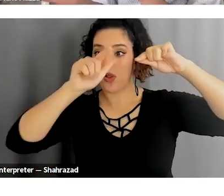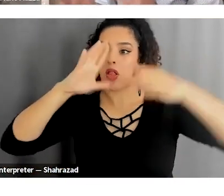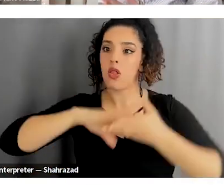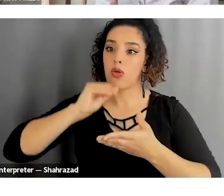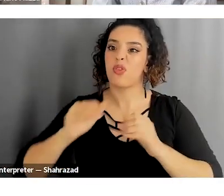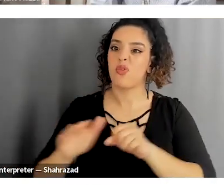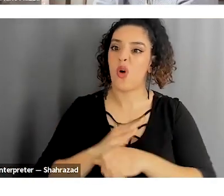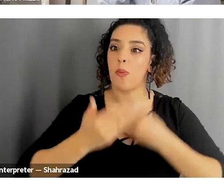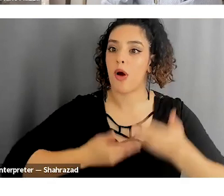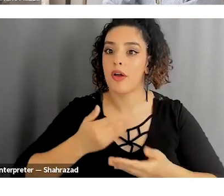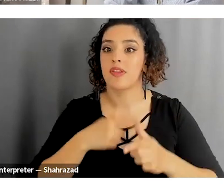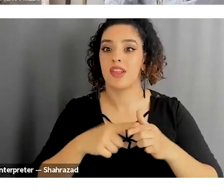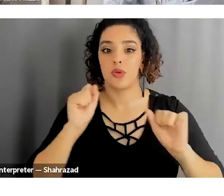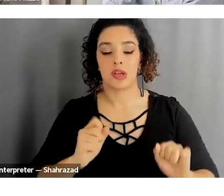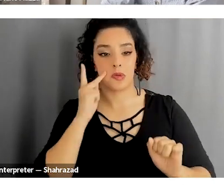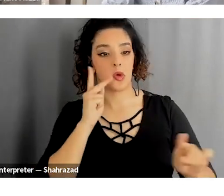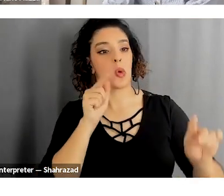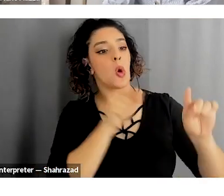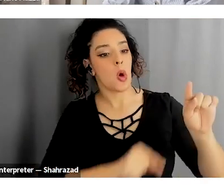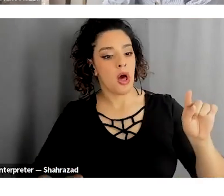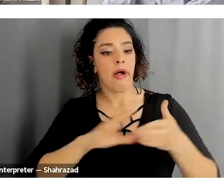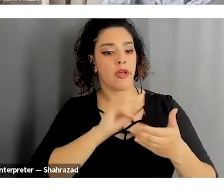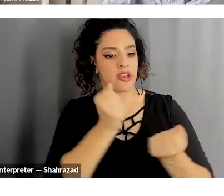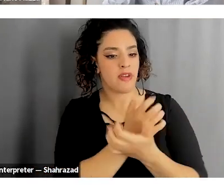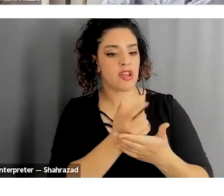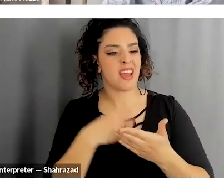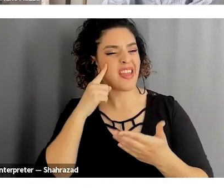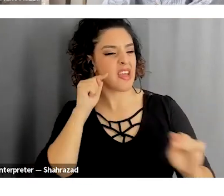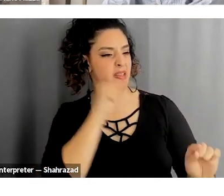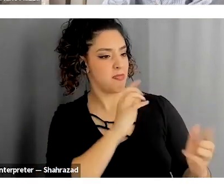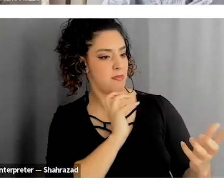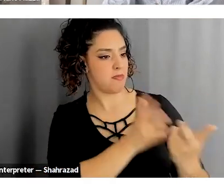the best, right? But I think if, I was doing,